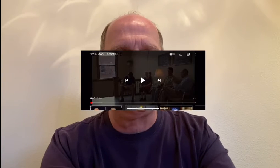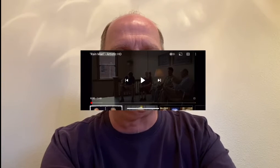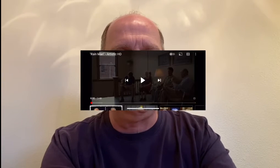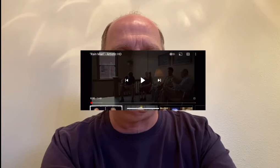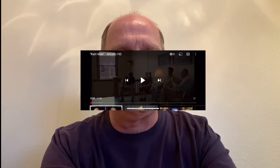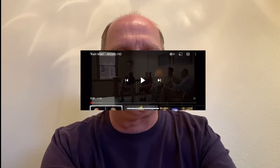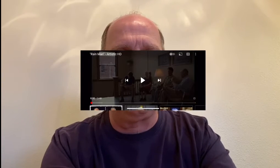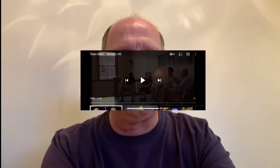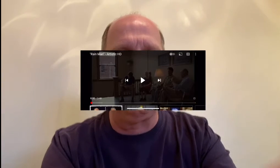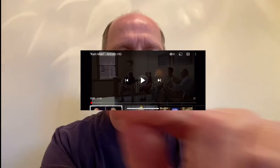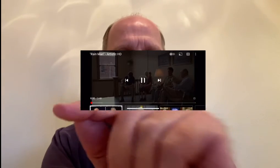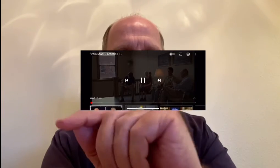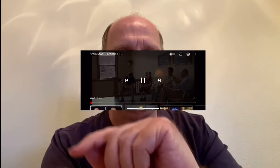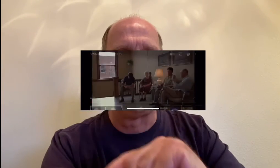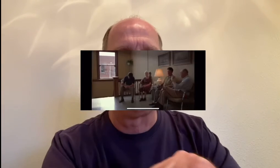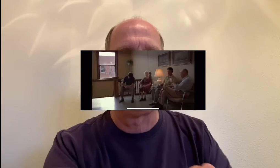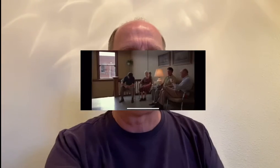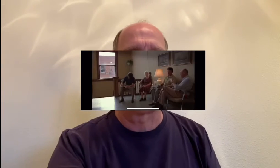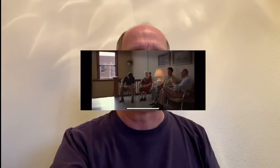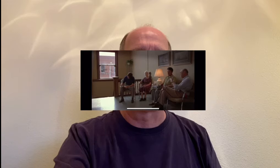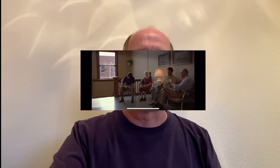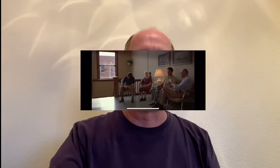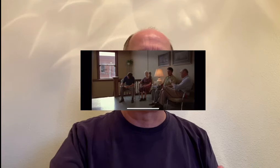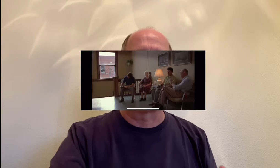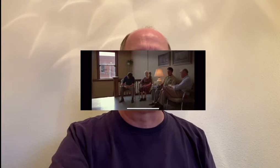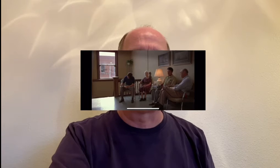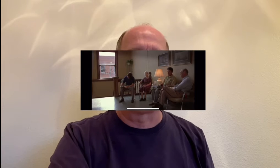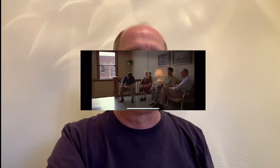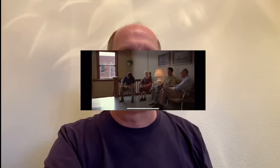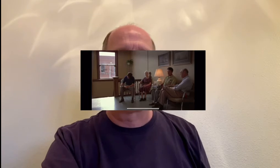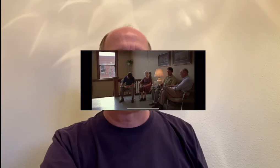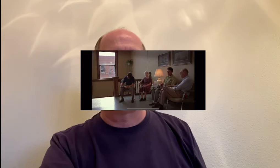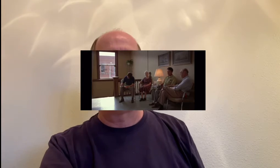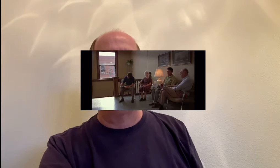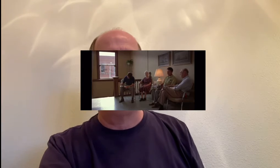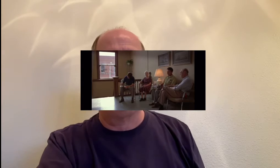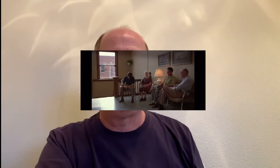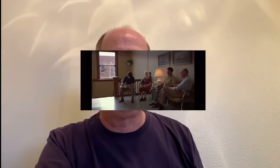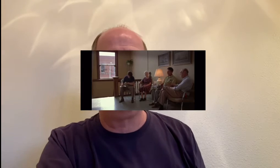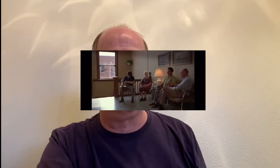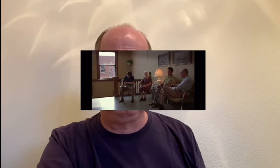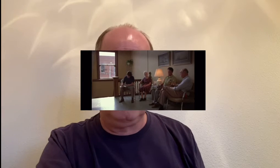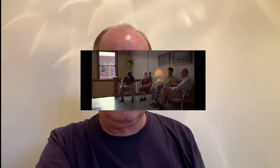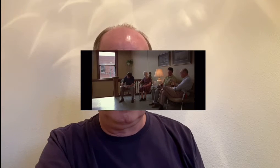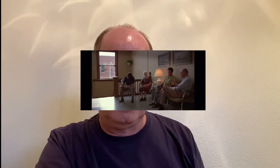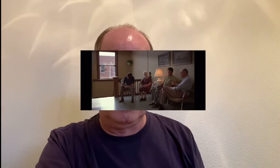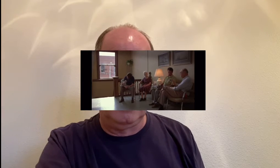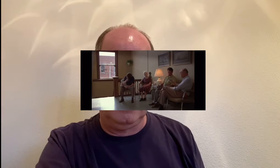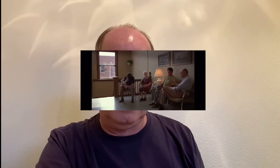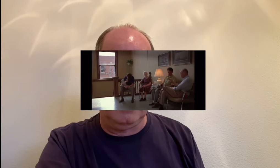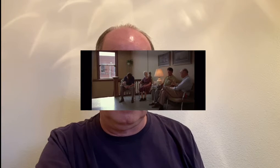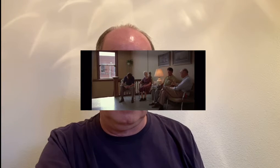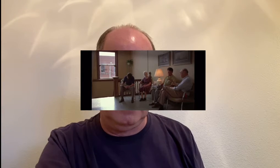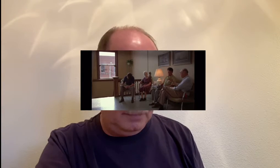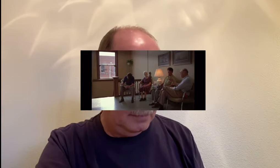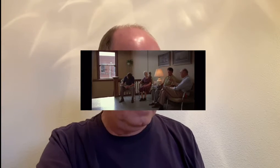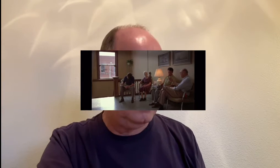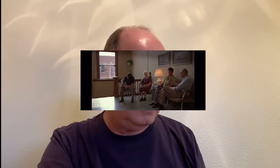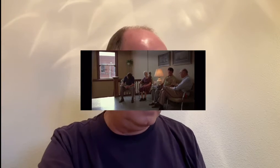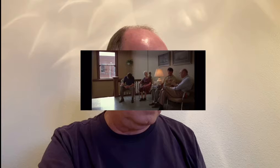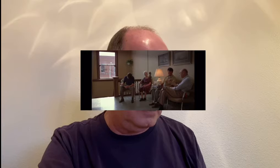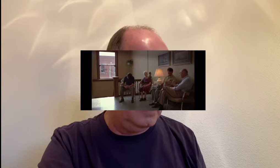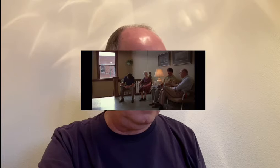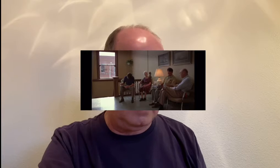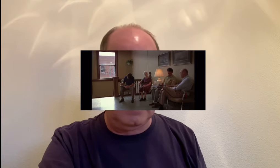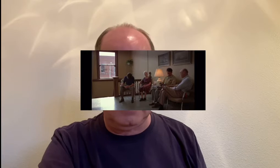this is the leader of the free world? So young man, go west, and this is the way our country developed, from the East Coast